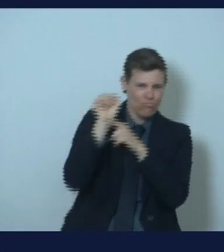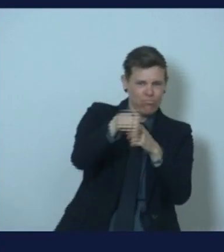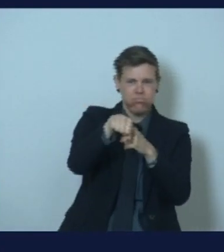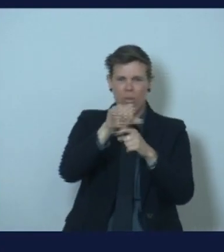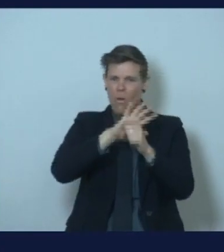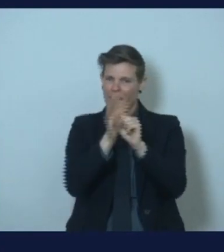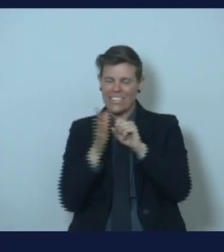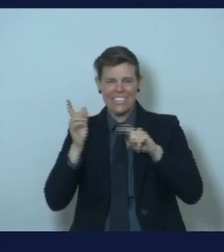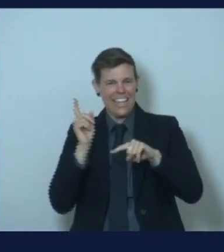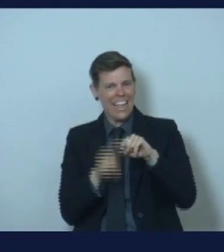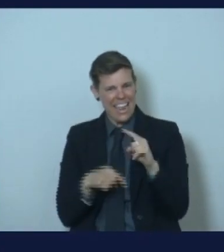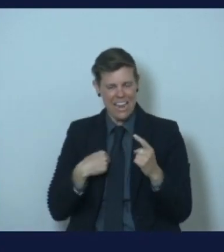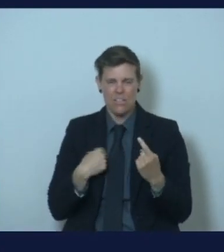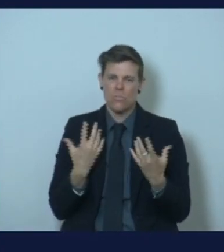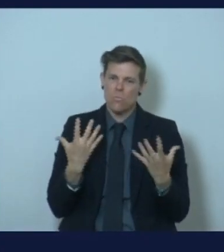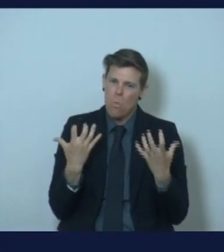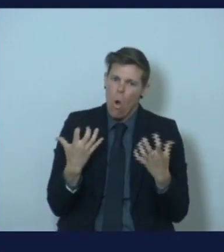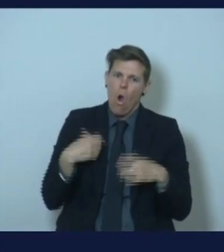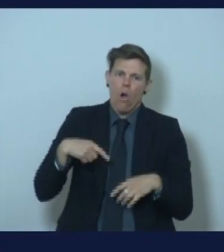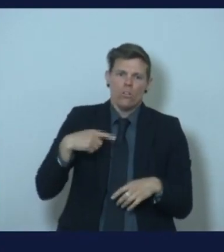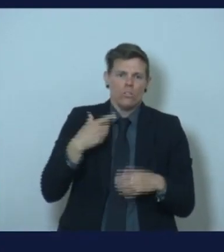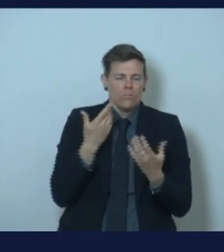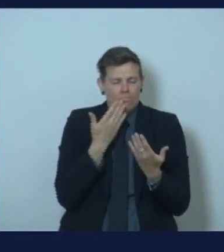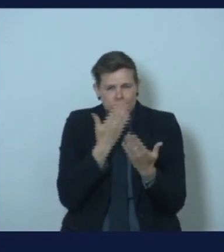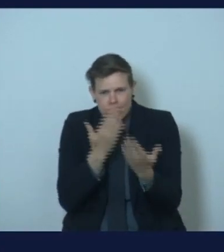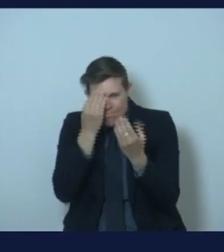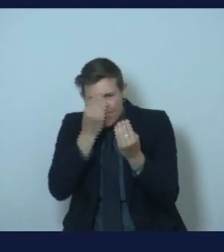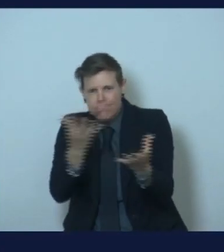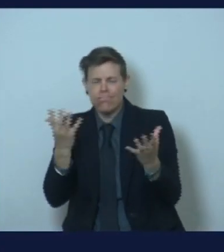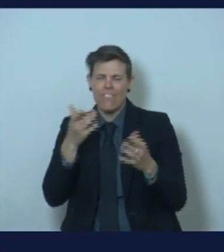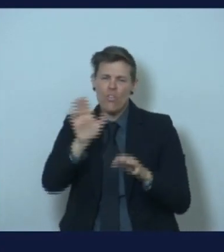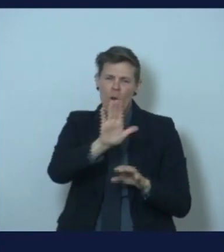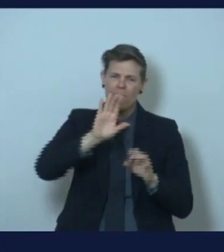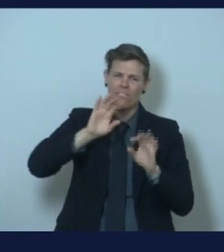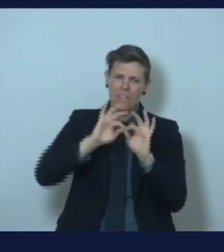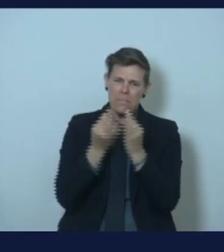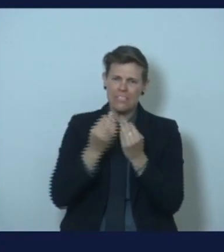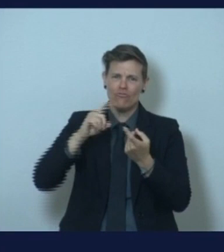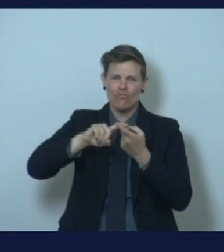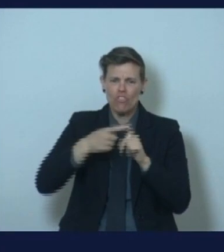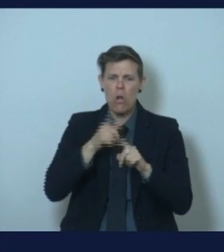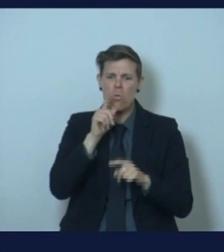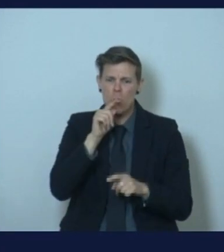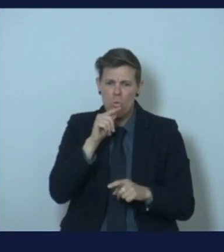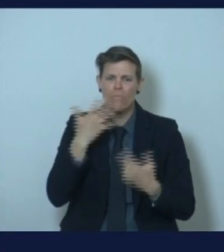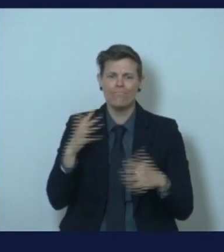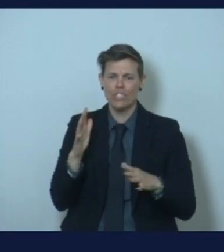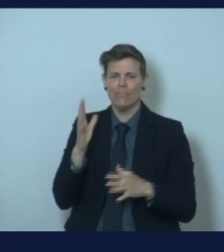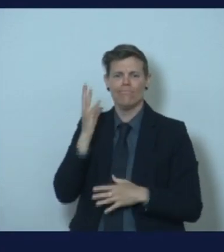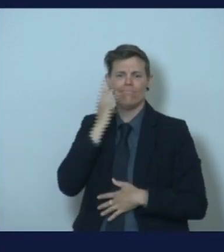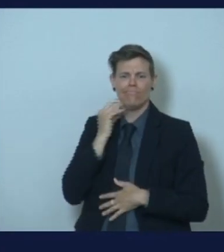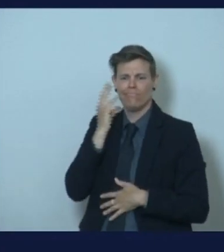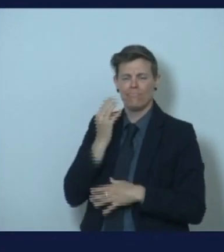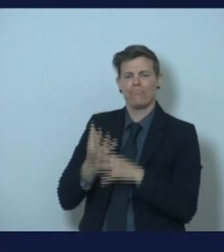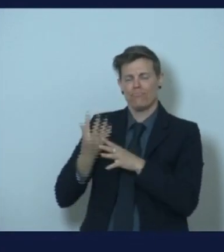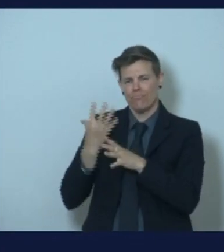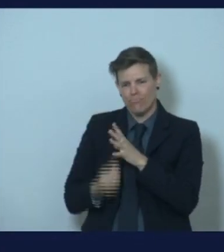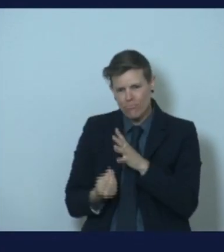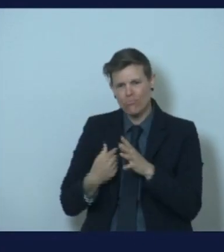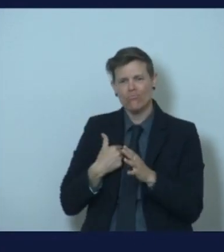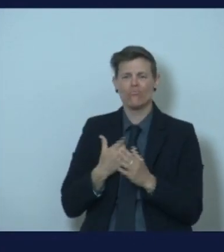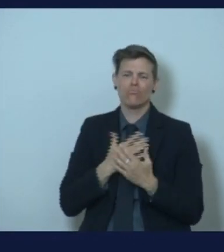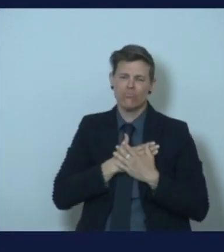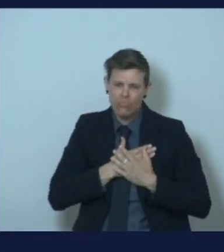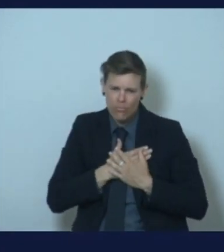the family members who have been so dramatically affected by COVID-19. You'll hear